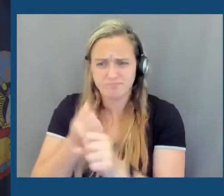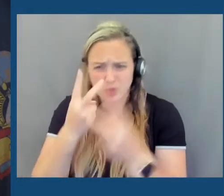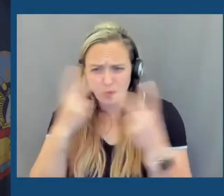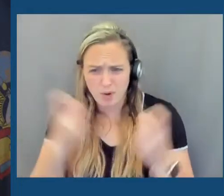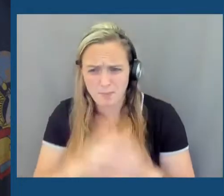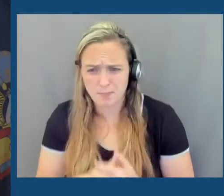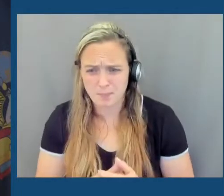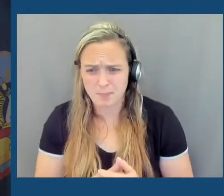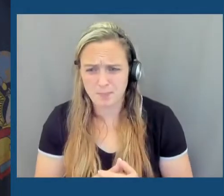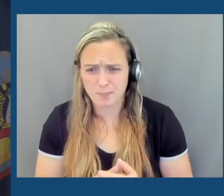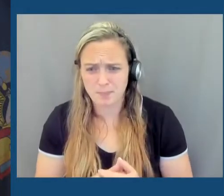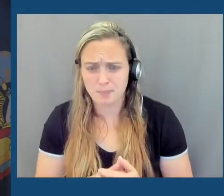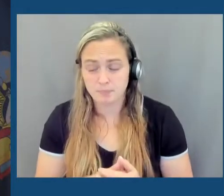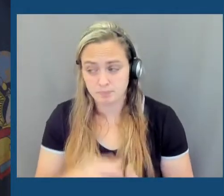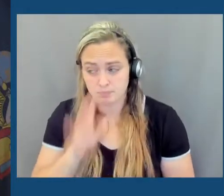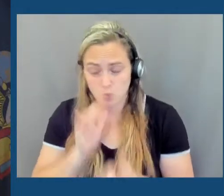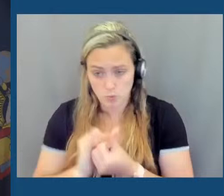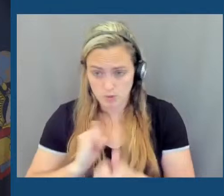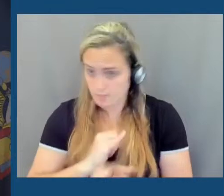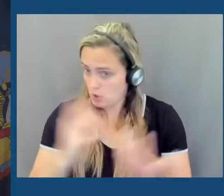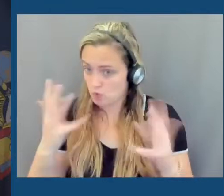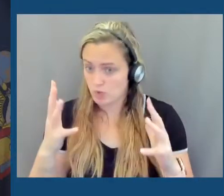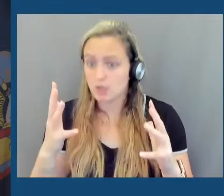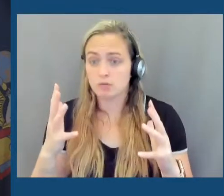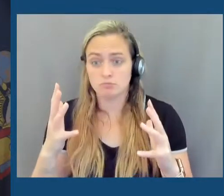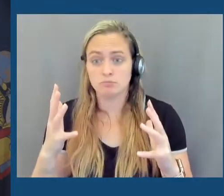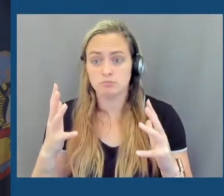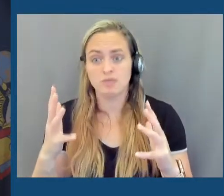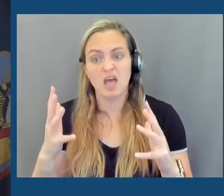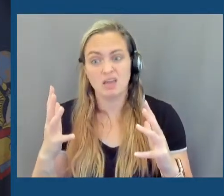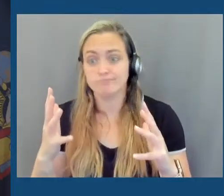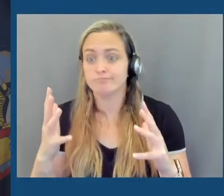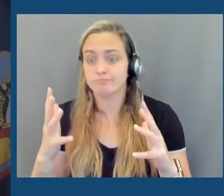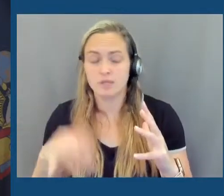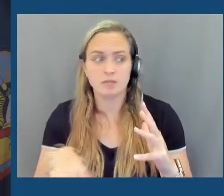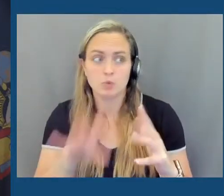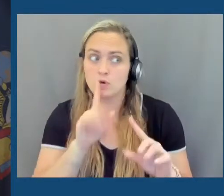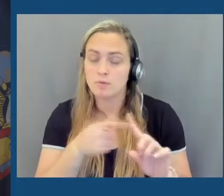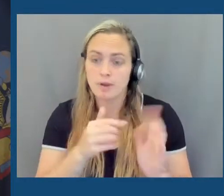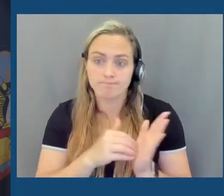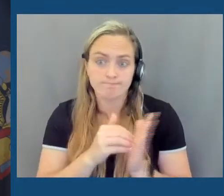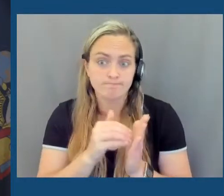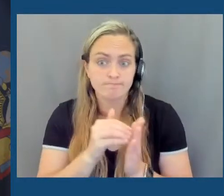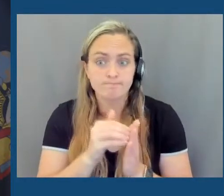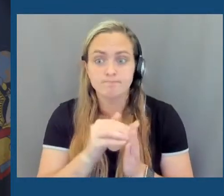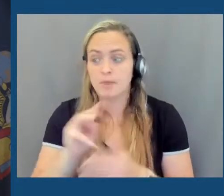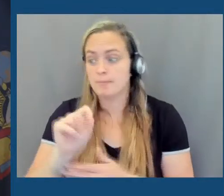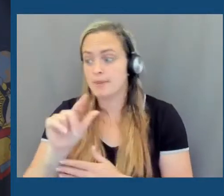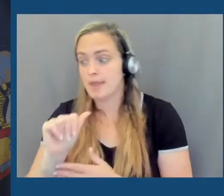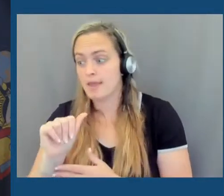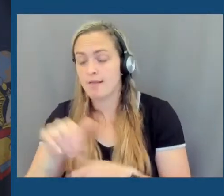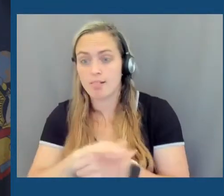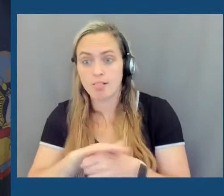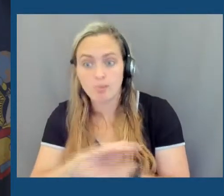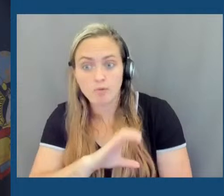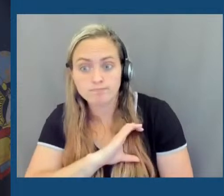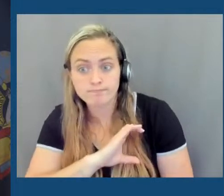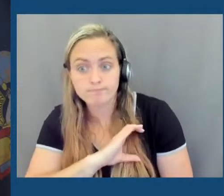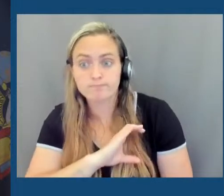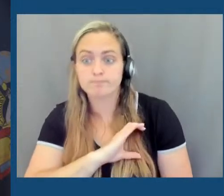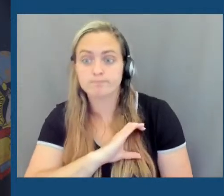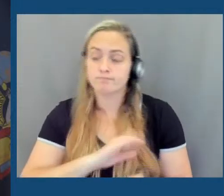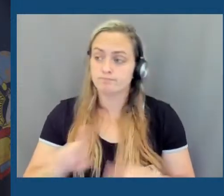I've spoken to Mayor Adams, who's been outspoken on this issue, with the MTA, with local law enforcement, and beginning conversations